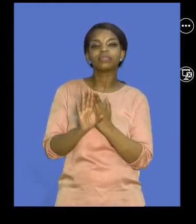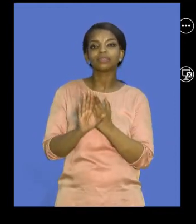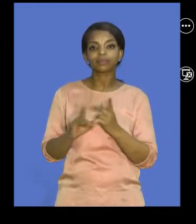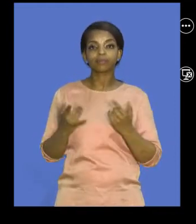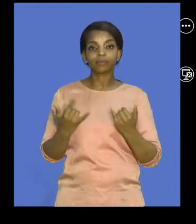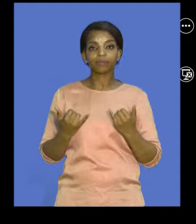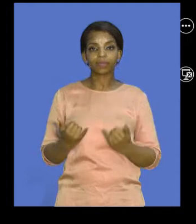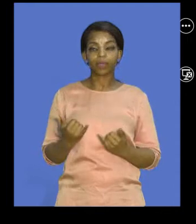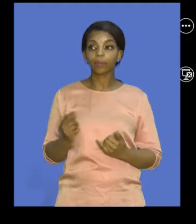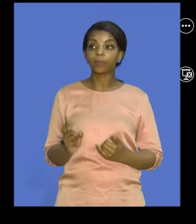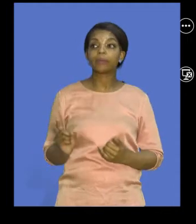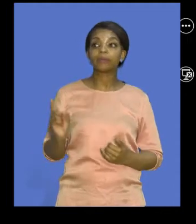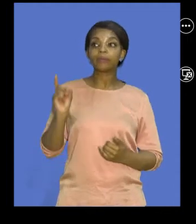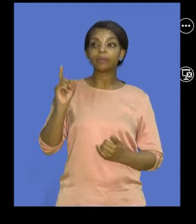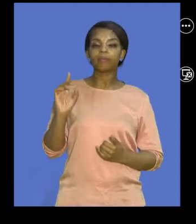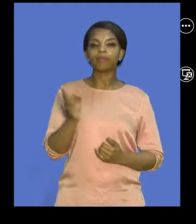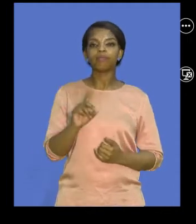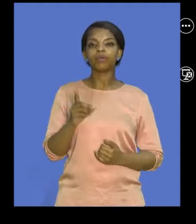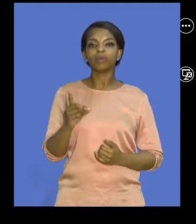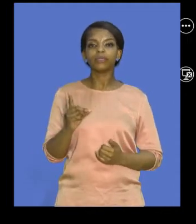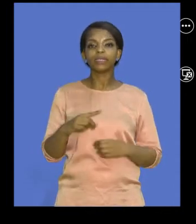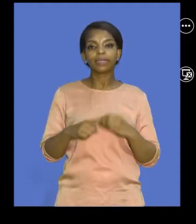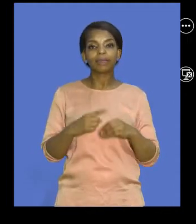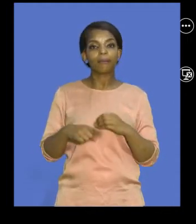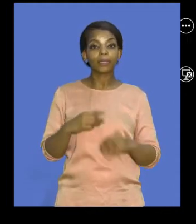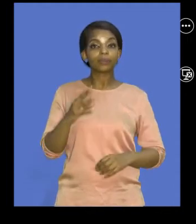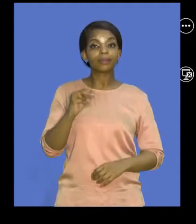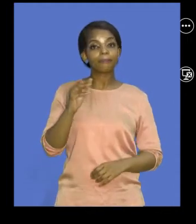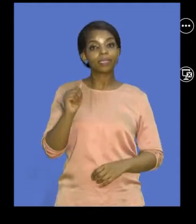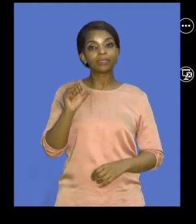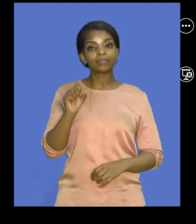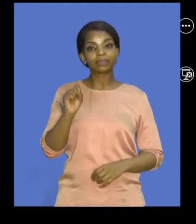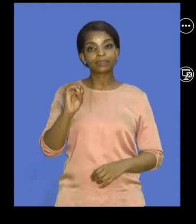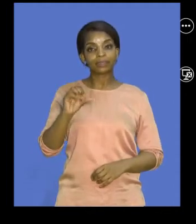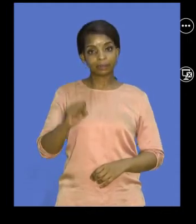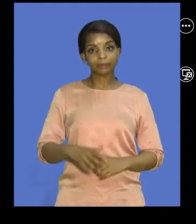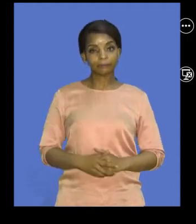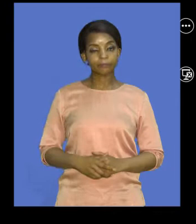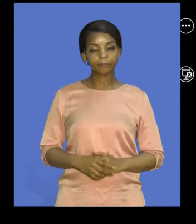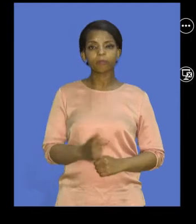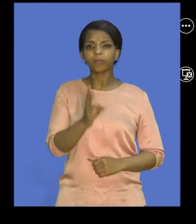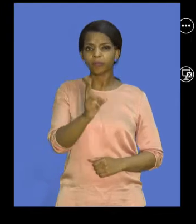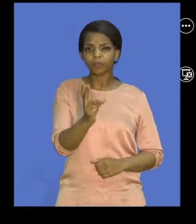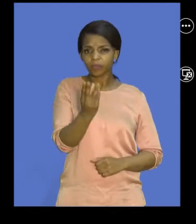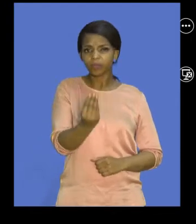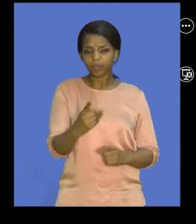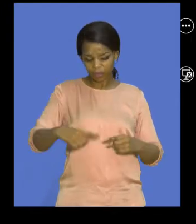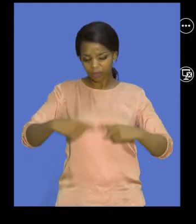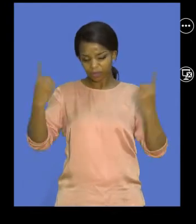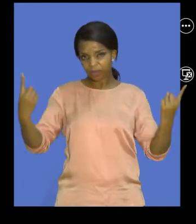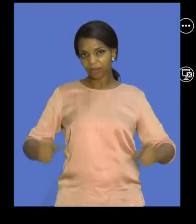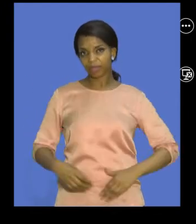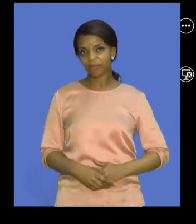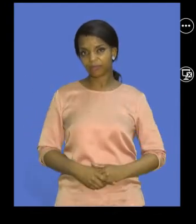is about, the masses of objects. And also there's a difference between the gravitational constant, which is